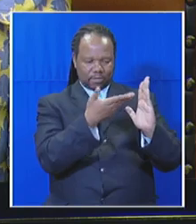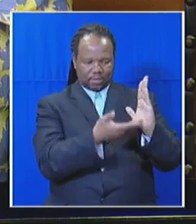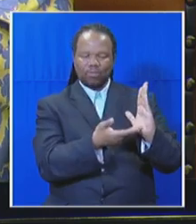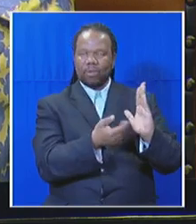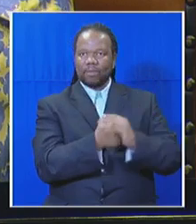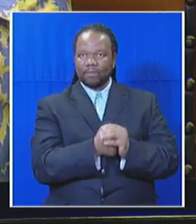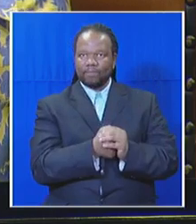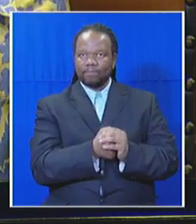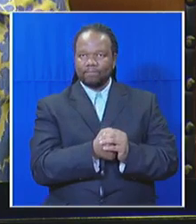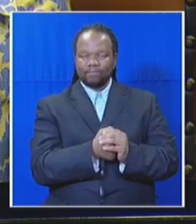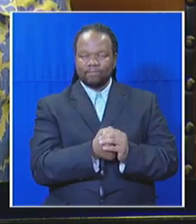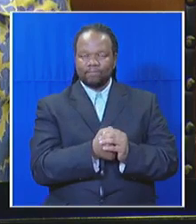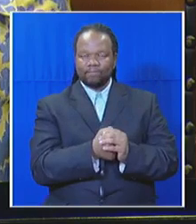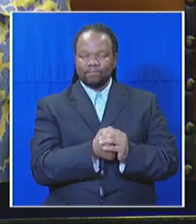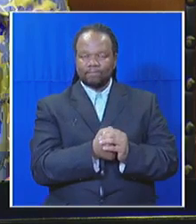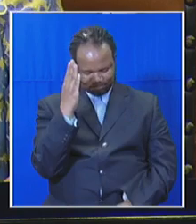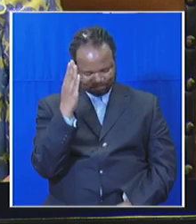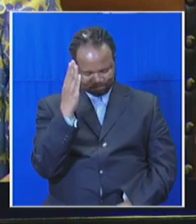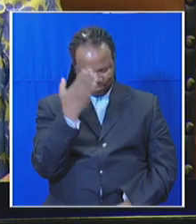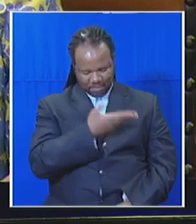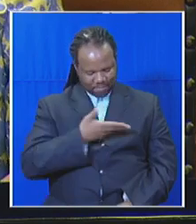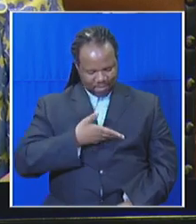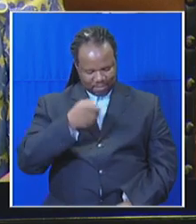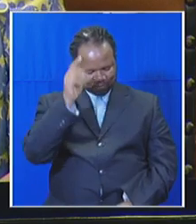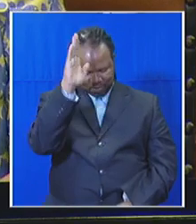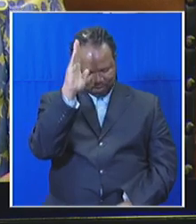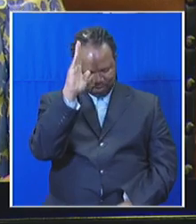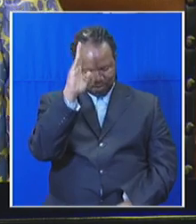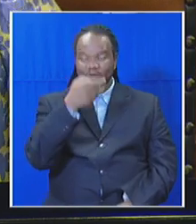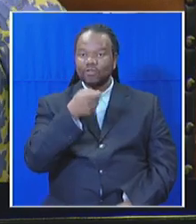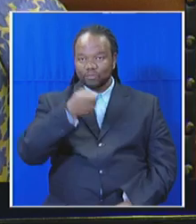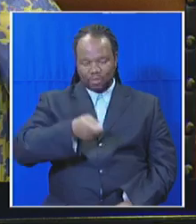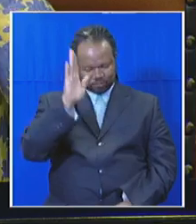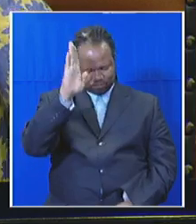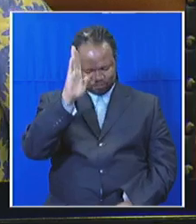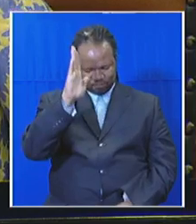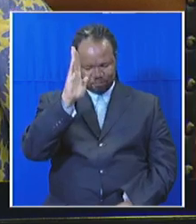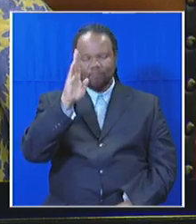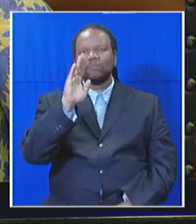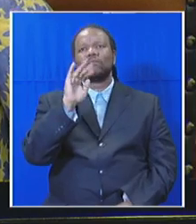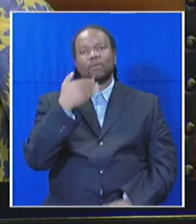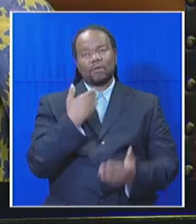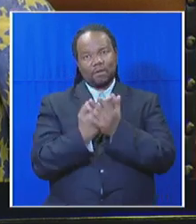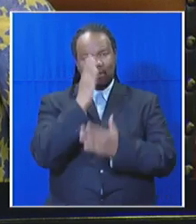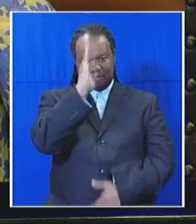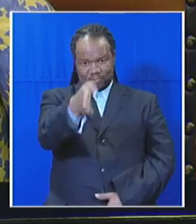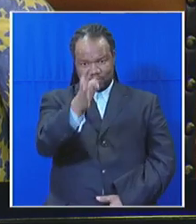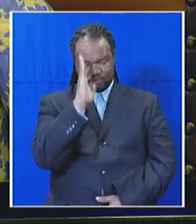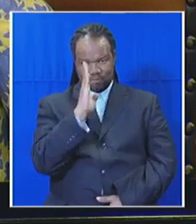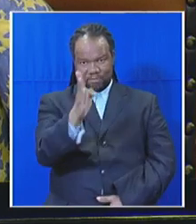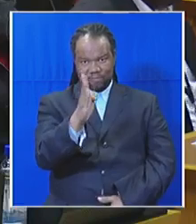So we will now, Speaker. Honorable Madam Gadi. Speaker, if I may address you on that